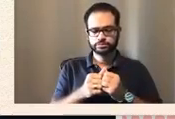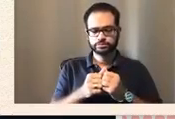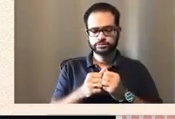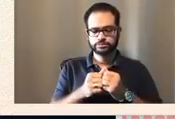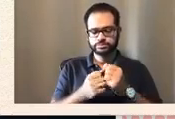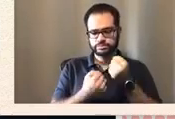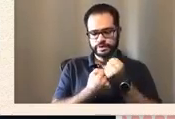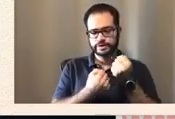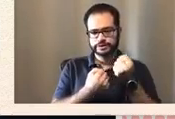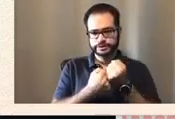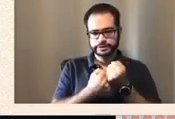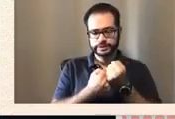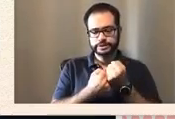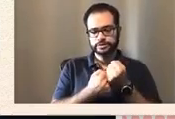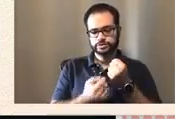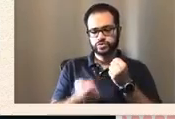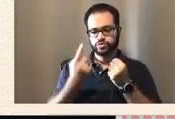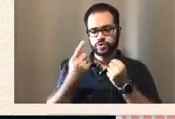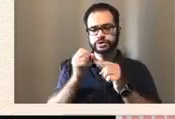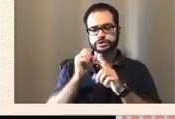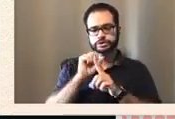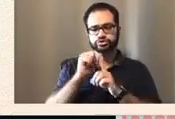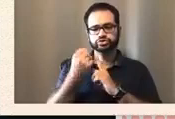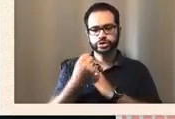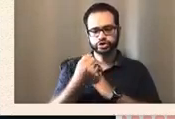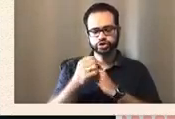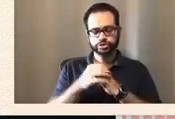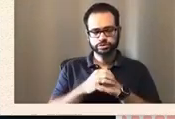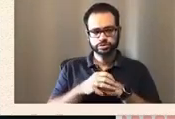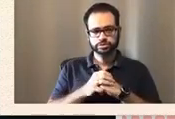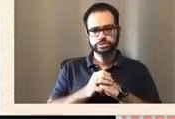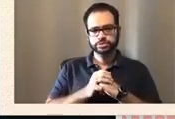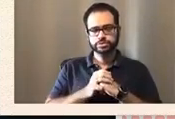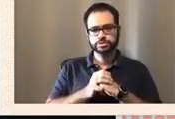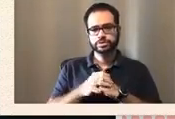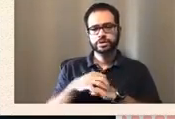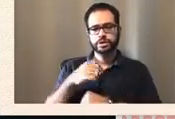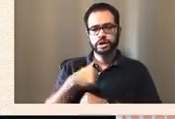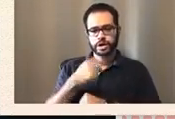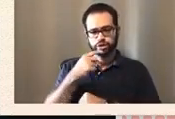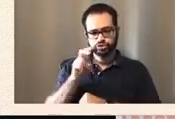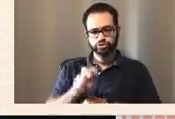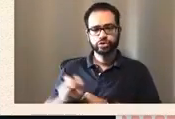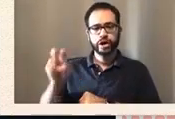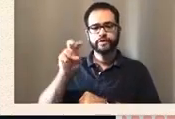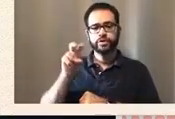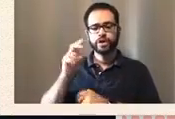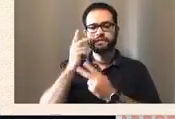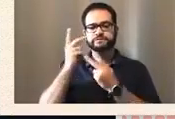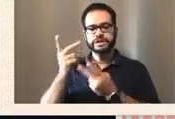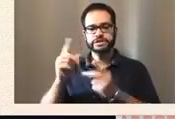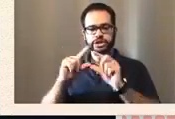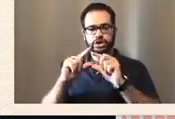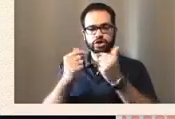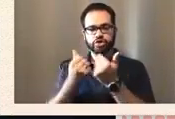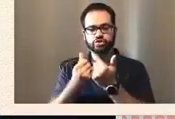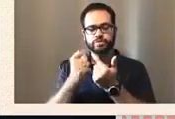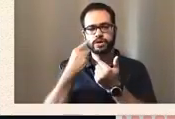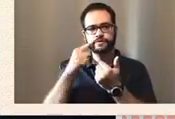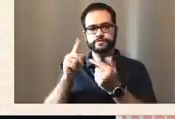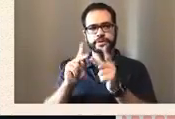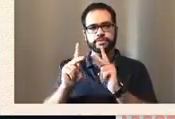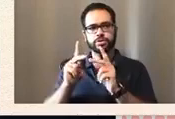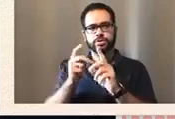a situation where I traveled and visited a group of individuals with autism who were